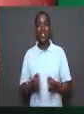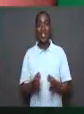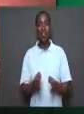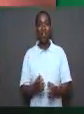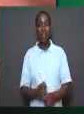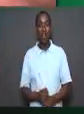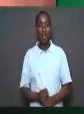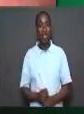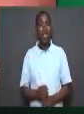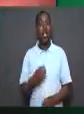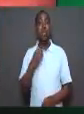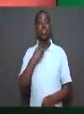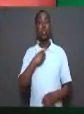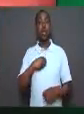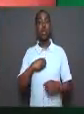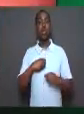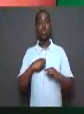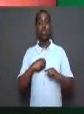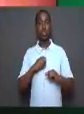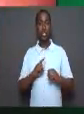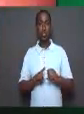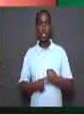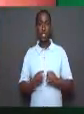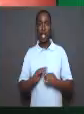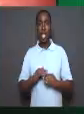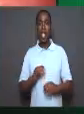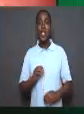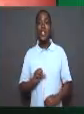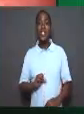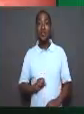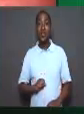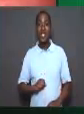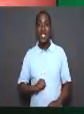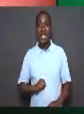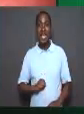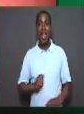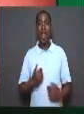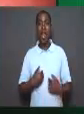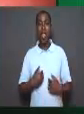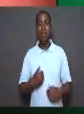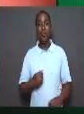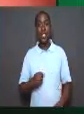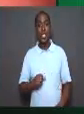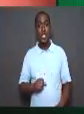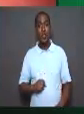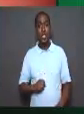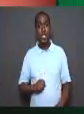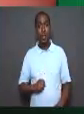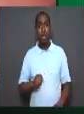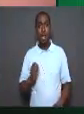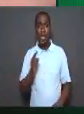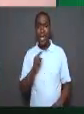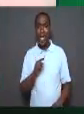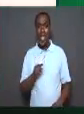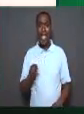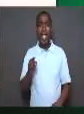the esophagus is the sphincter. The sphincter is a ring of muscle